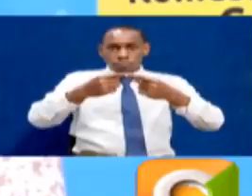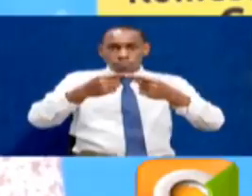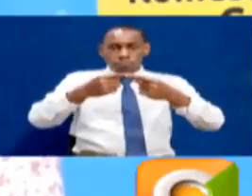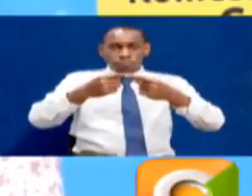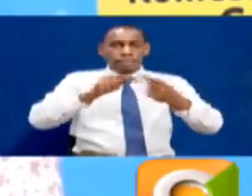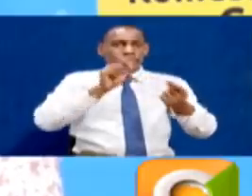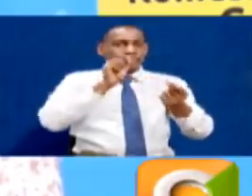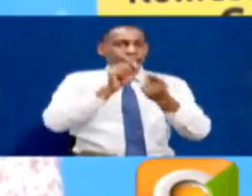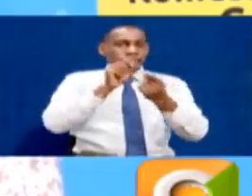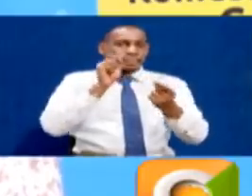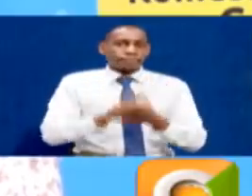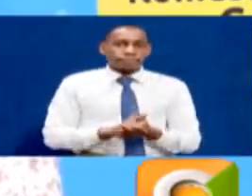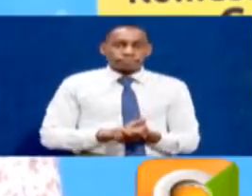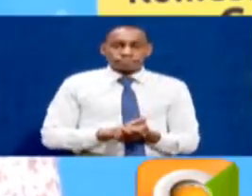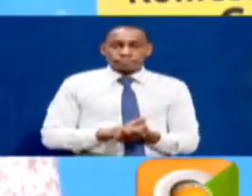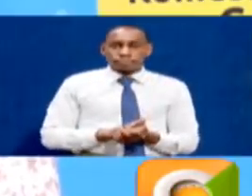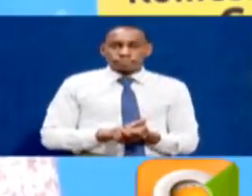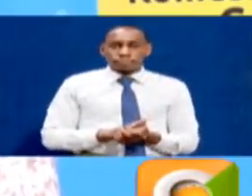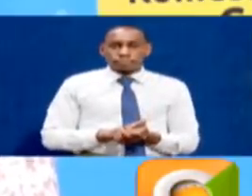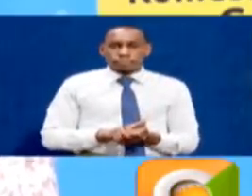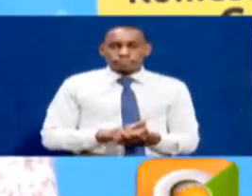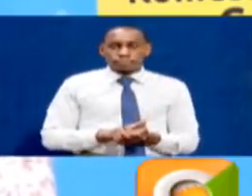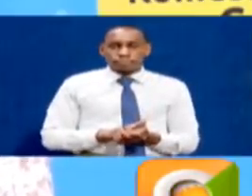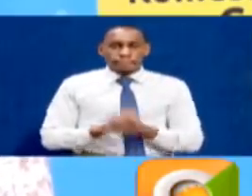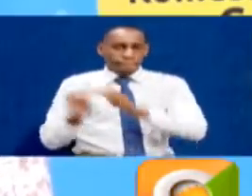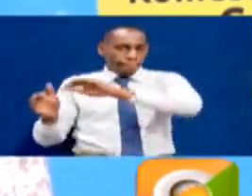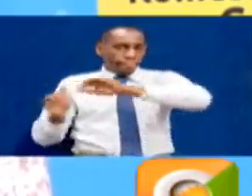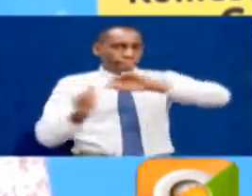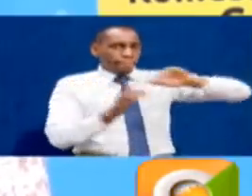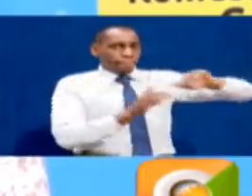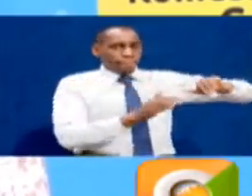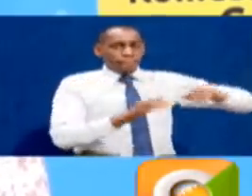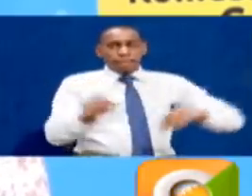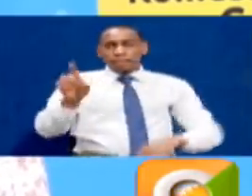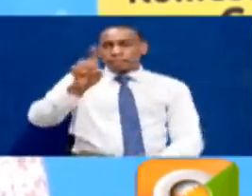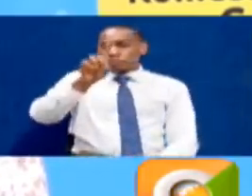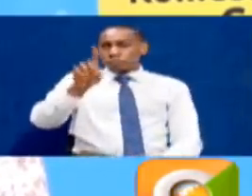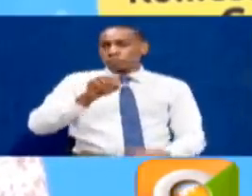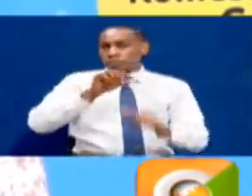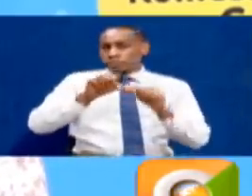to carry out tests. On the issue of